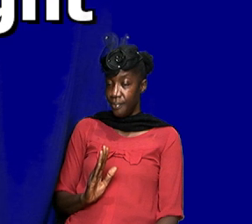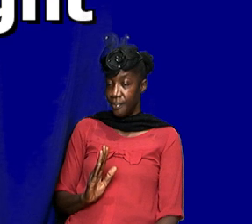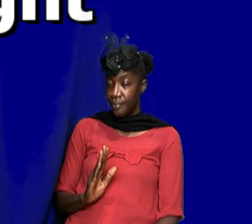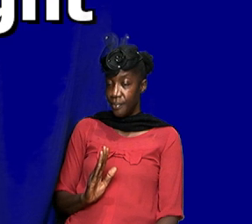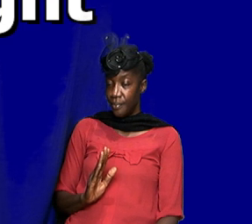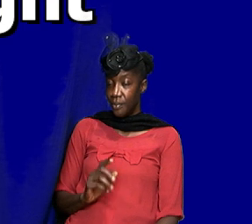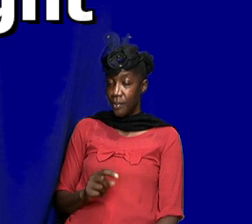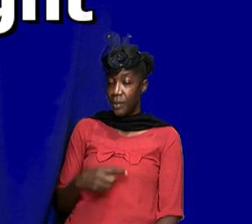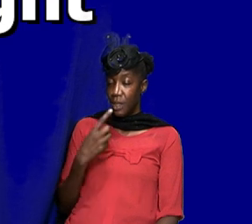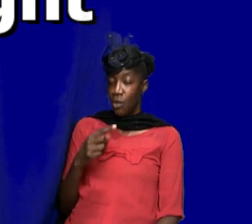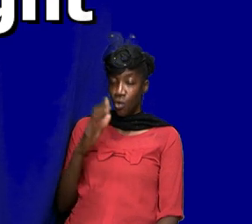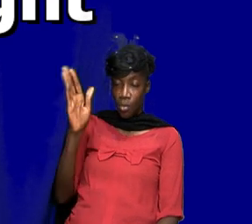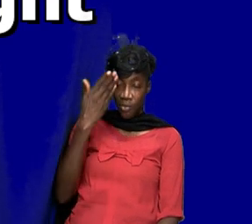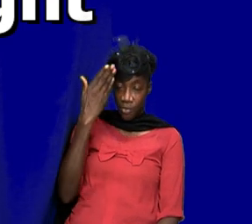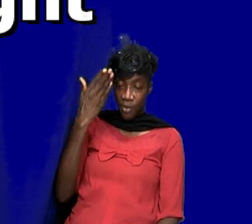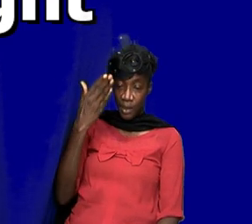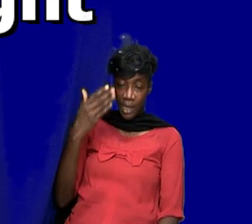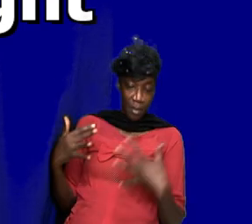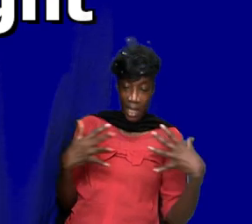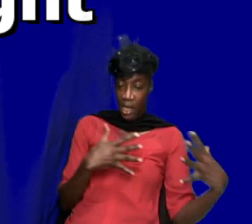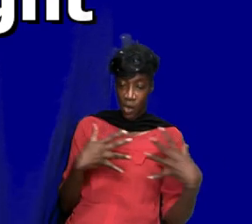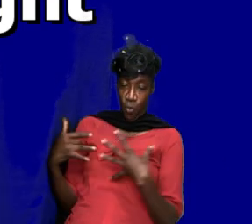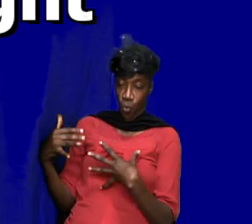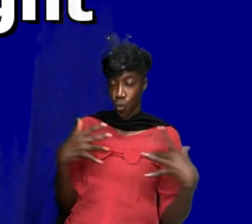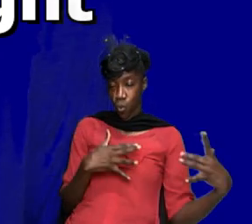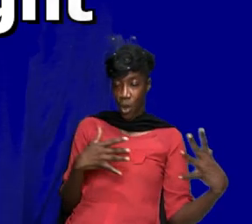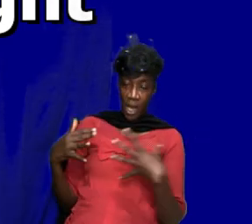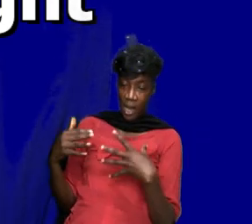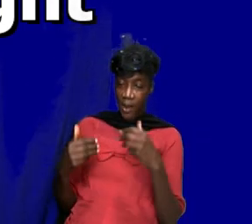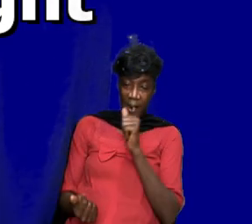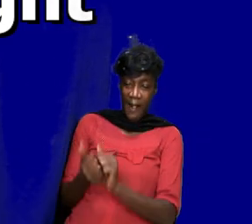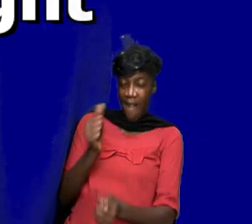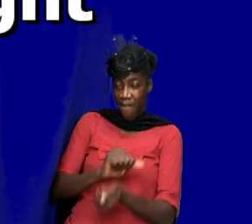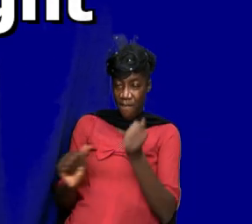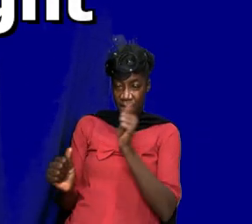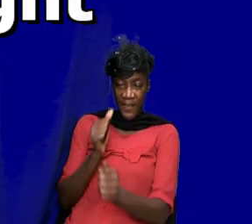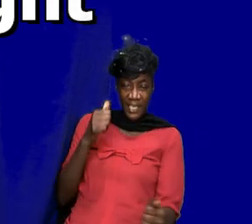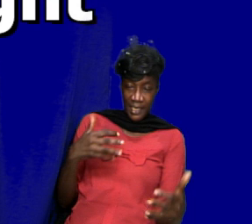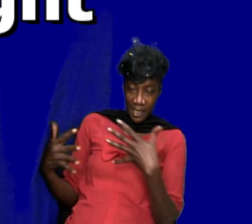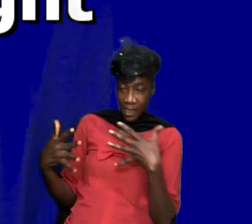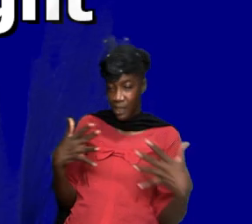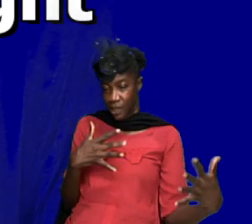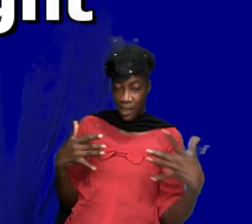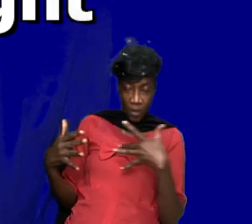go before them in battles. God was the one that was fighting their battles.